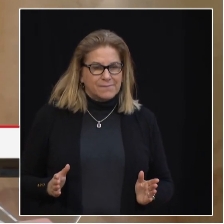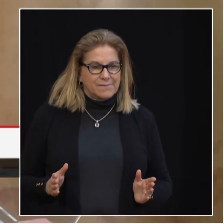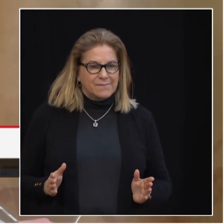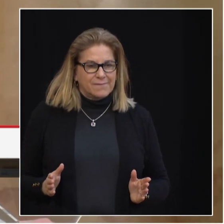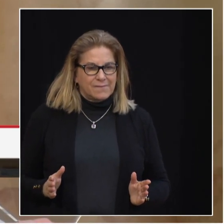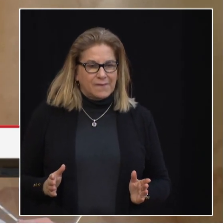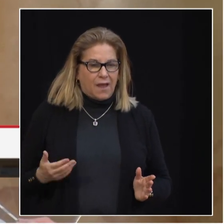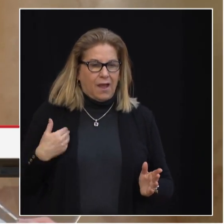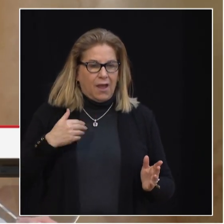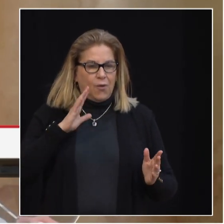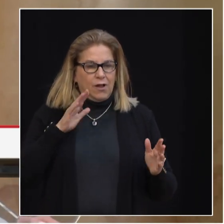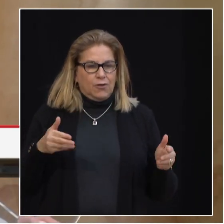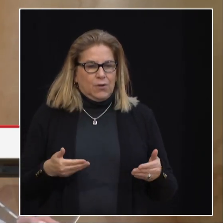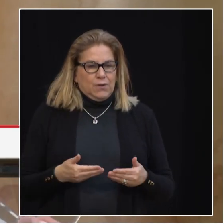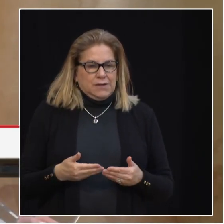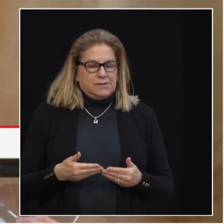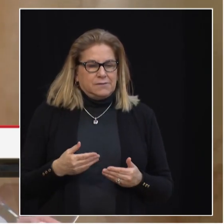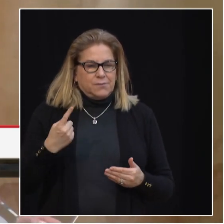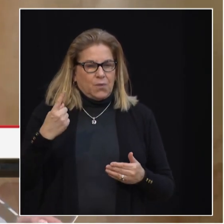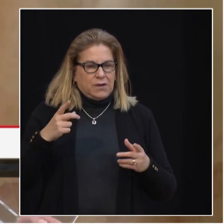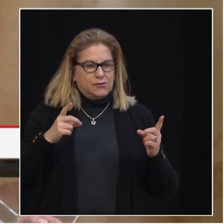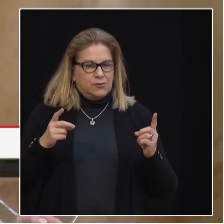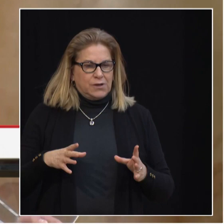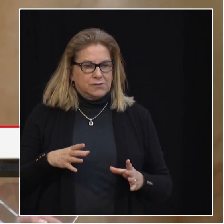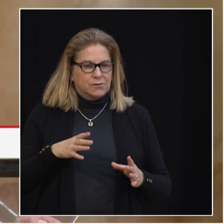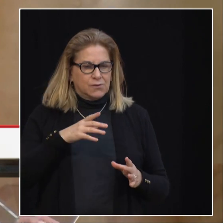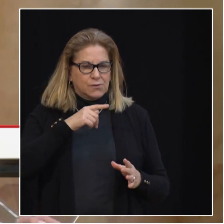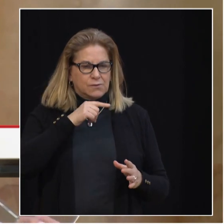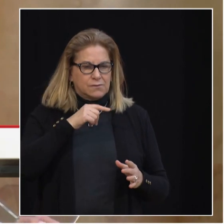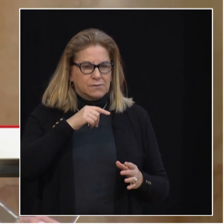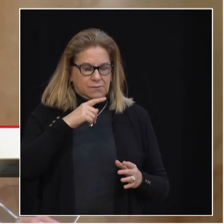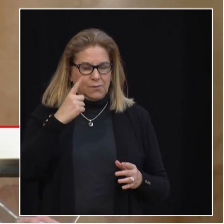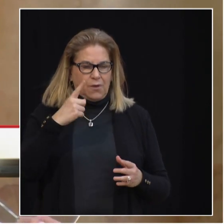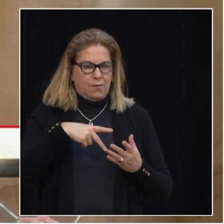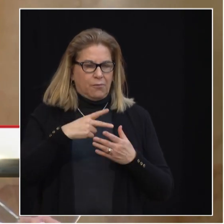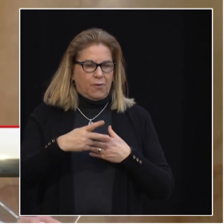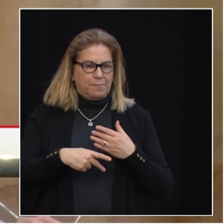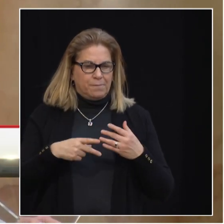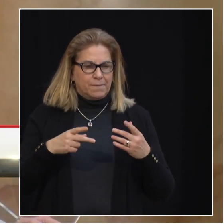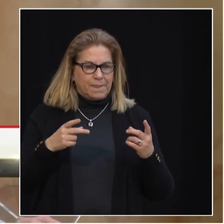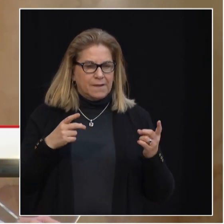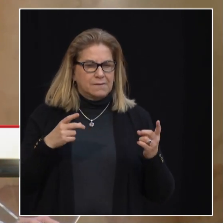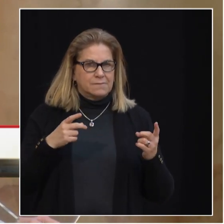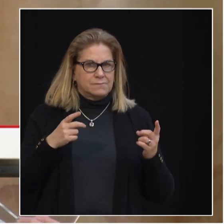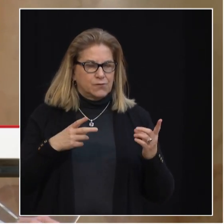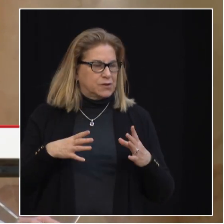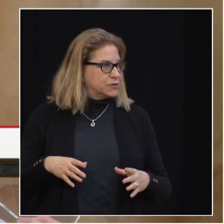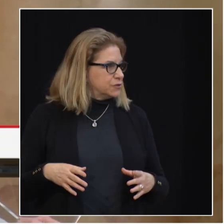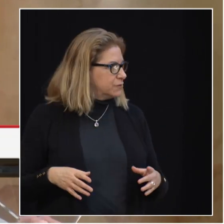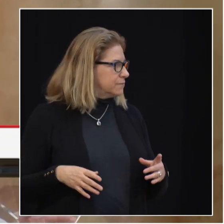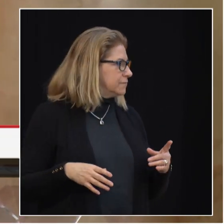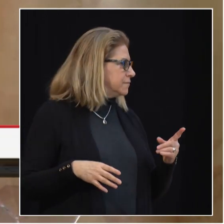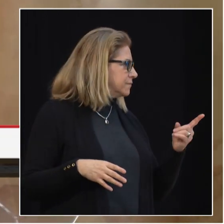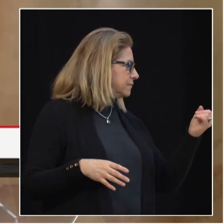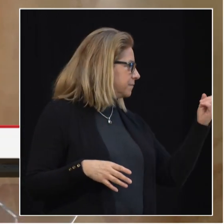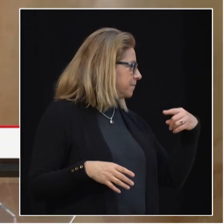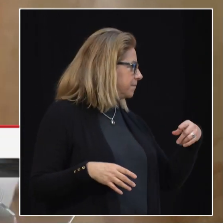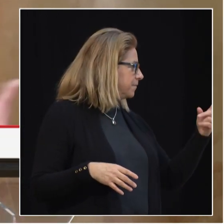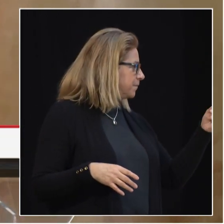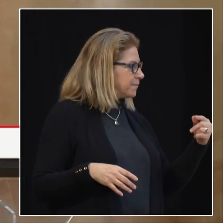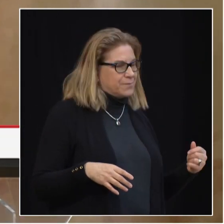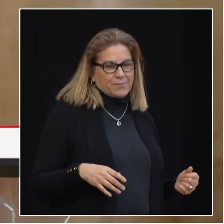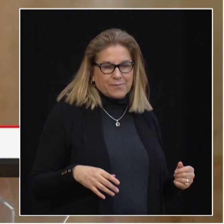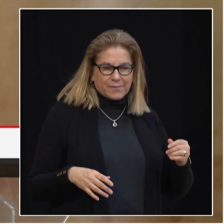programs that Brittany was able to utilize, Colleen Green, acting director of the Department of Housing and Community Development.